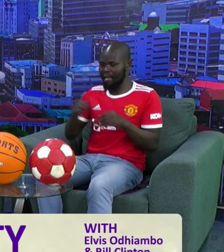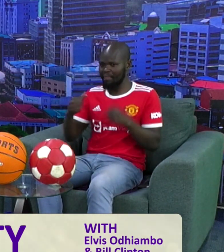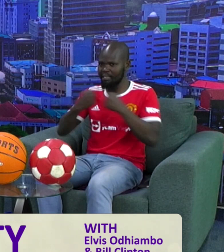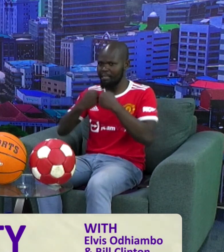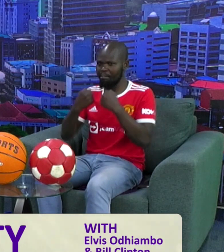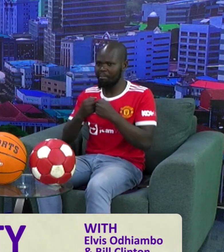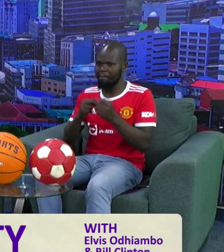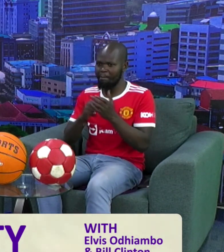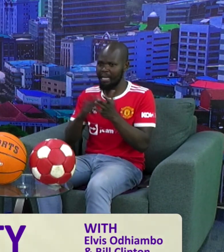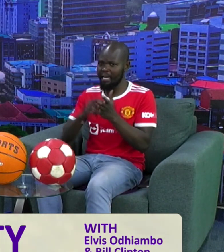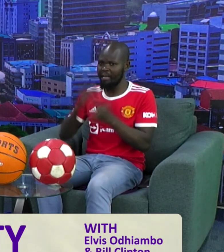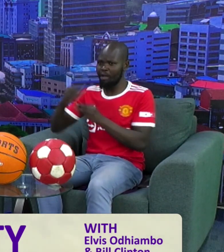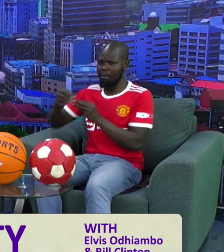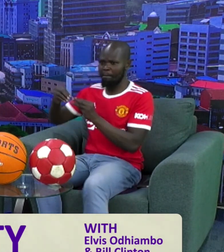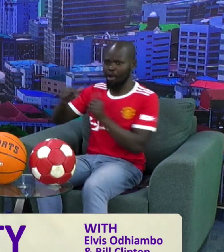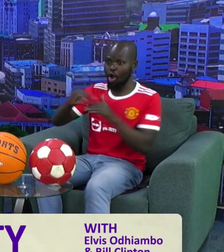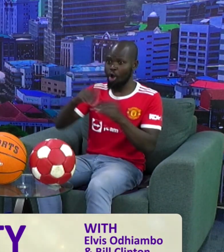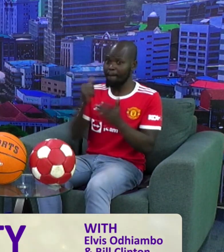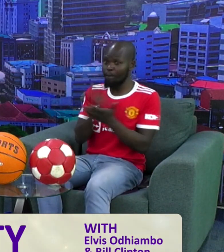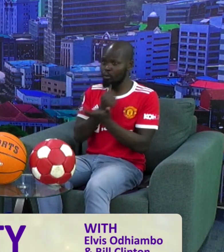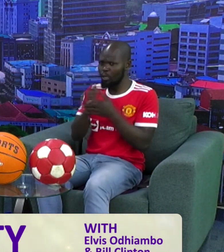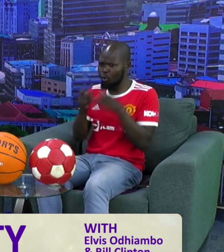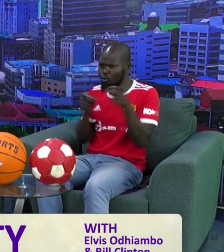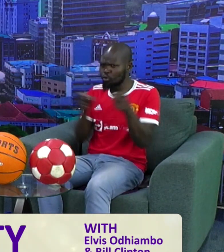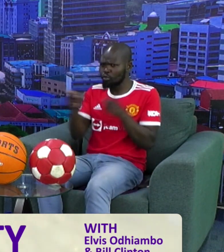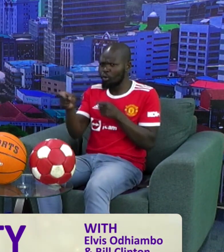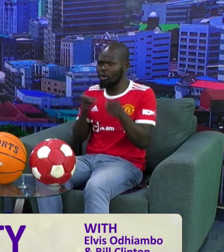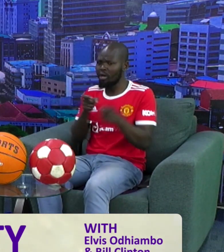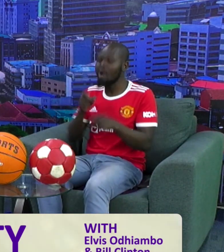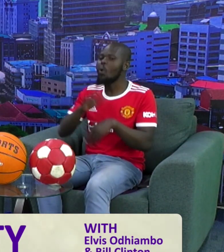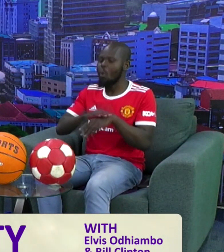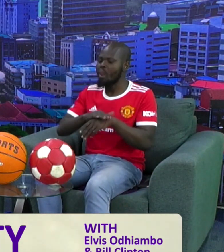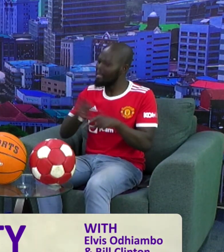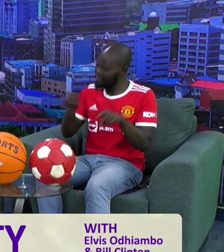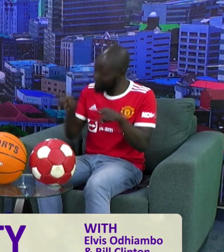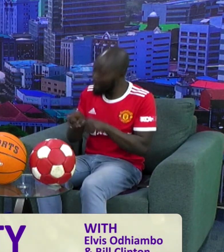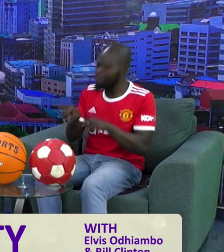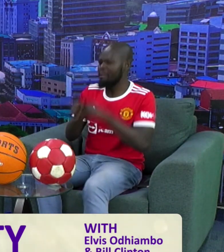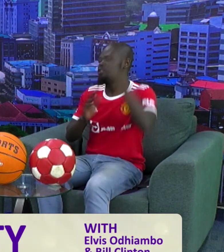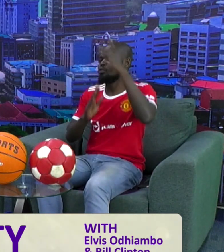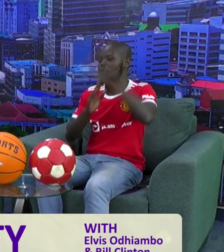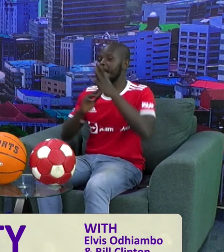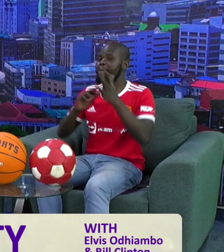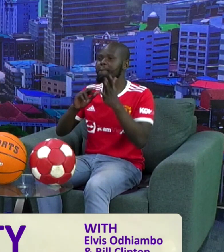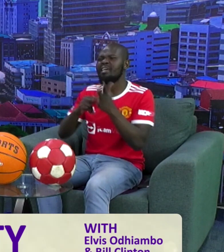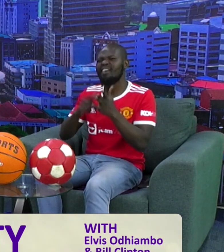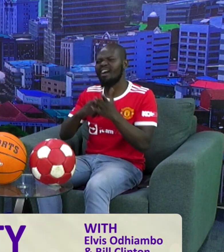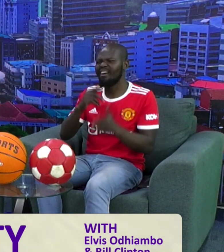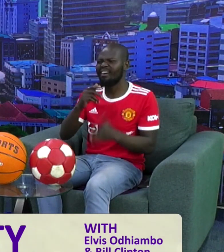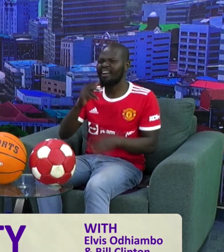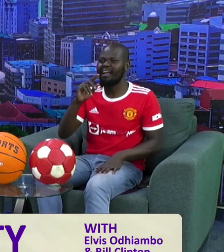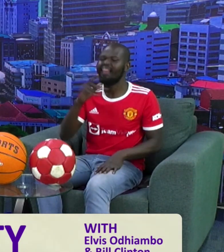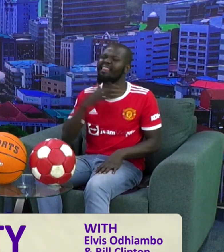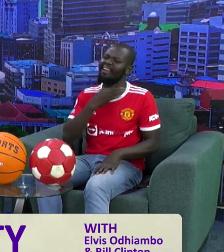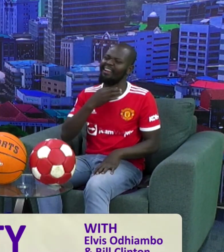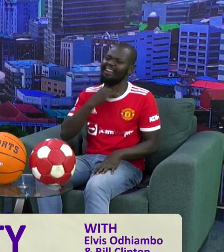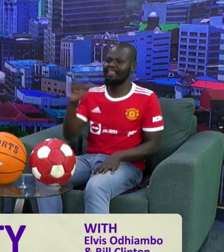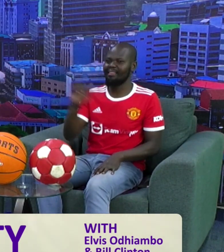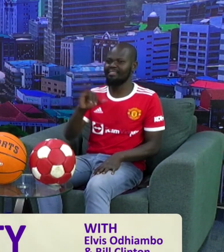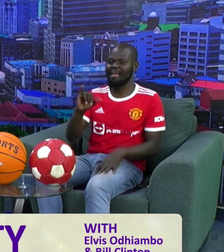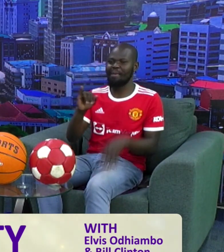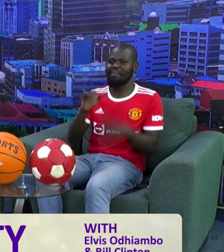It has been lucky so far, but Posta Ranger, their control is really good, and I believe